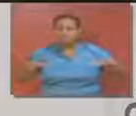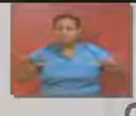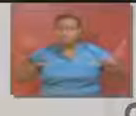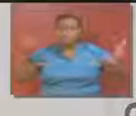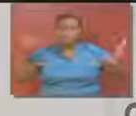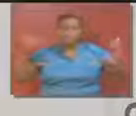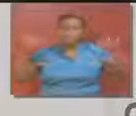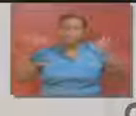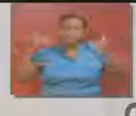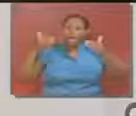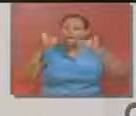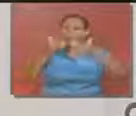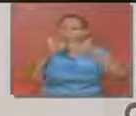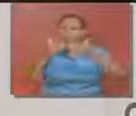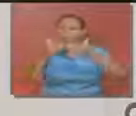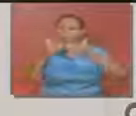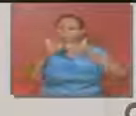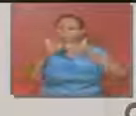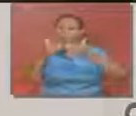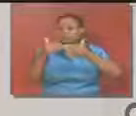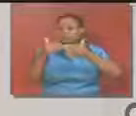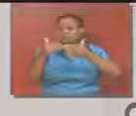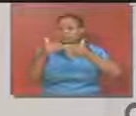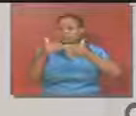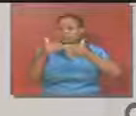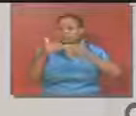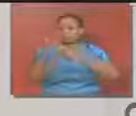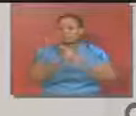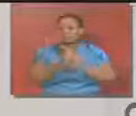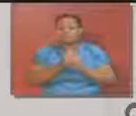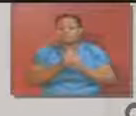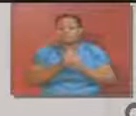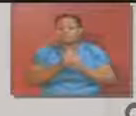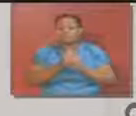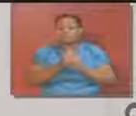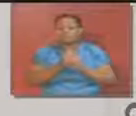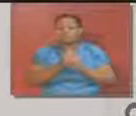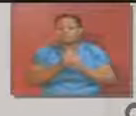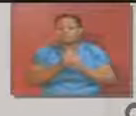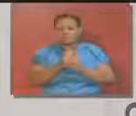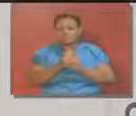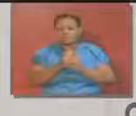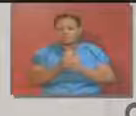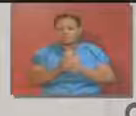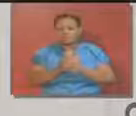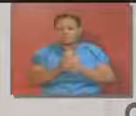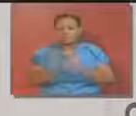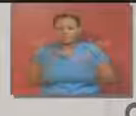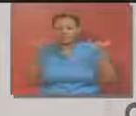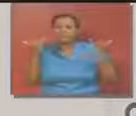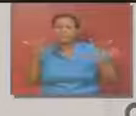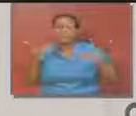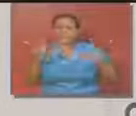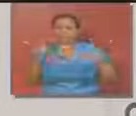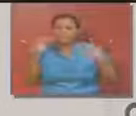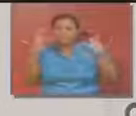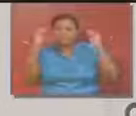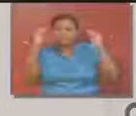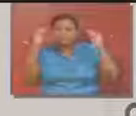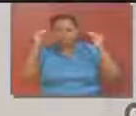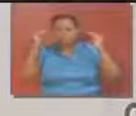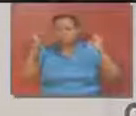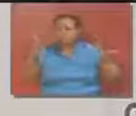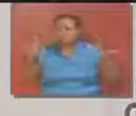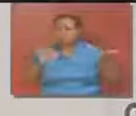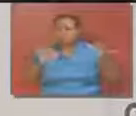find that they are now having increasing numbers, but we have the most in the Caribbean right now, and we have had 0 deaths from it. But we found that when they